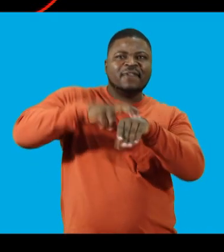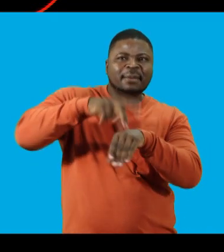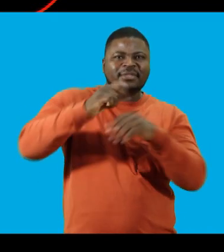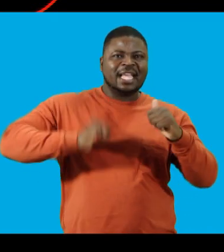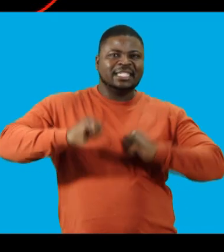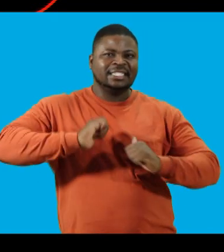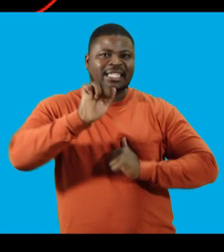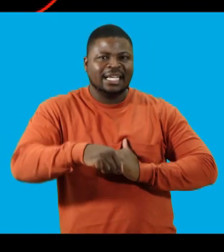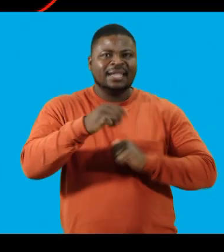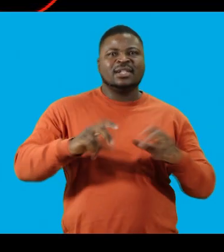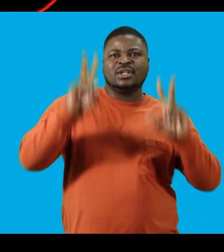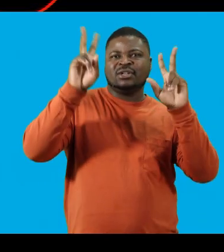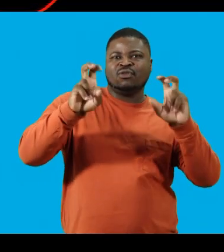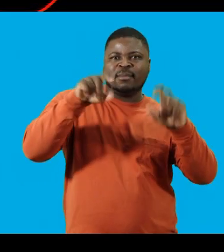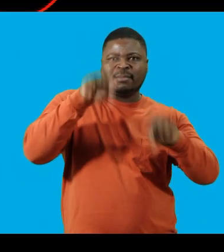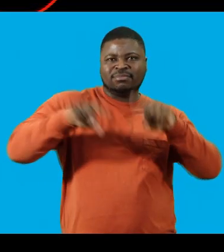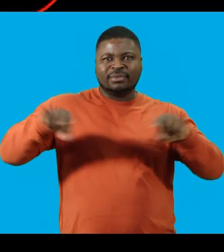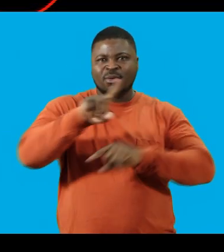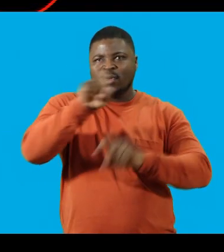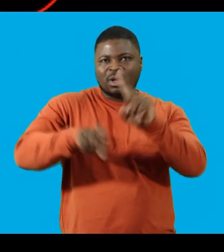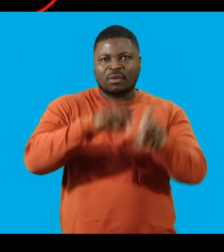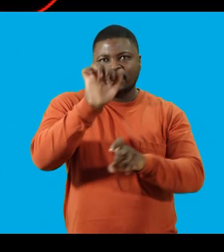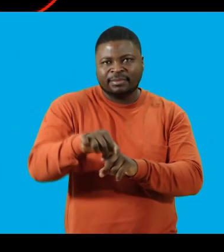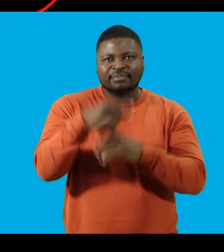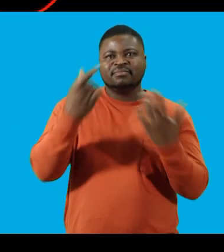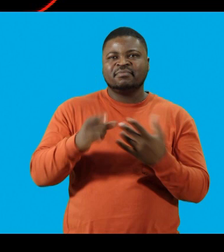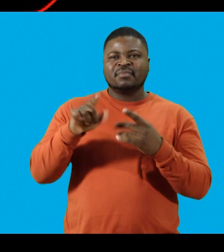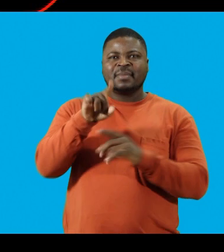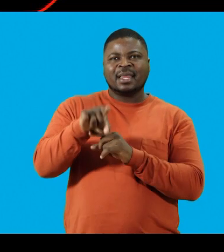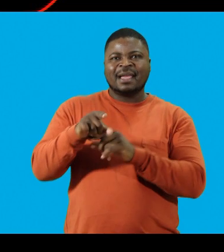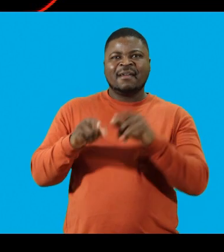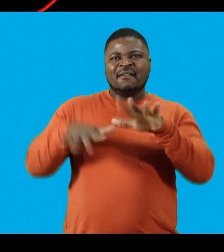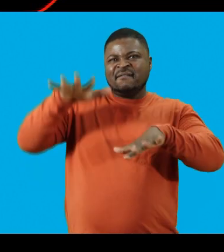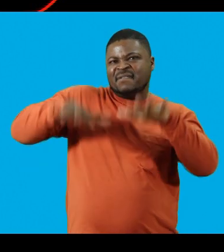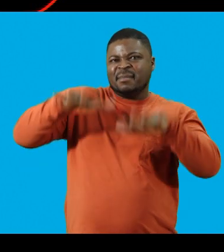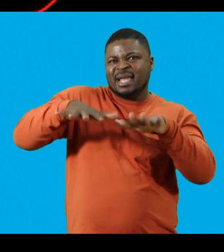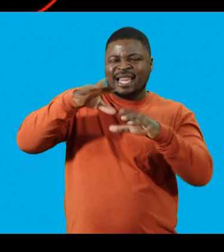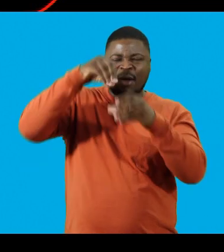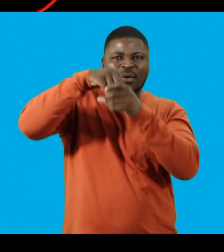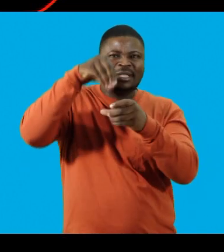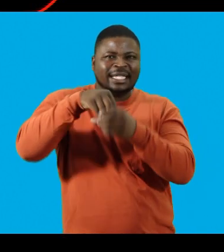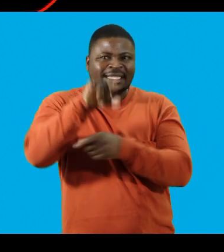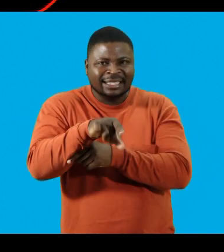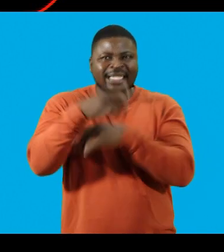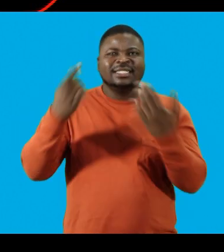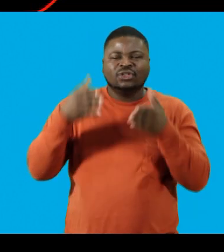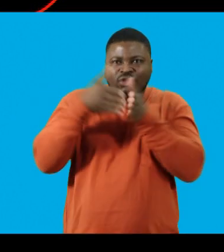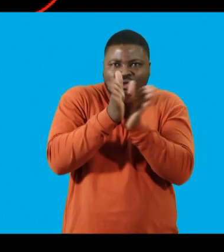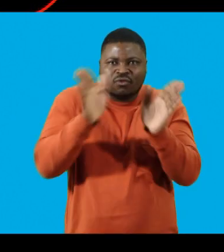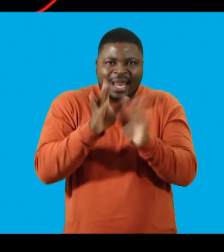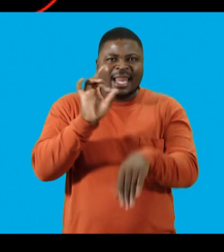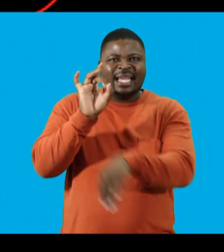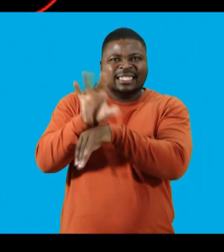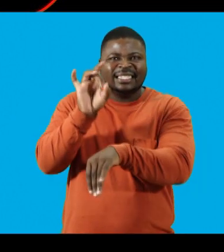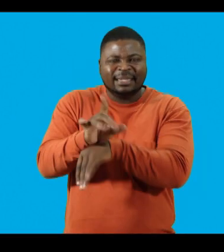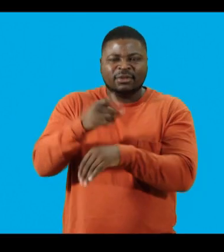of questions, familiar context, and then we will look at general tips when answering Paper 1.